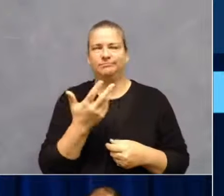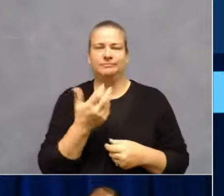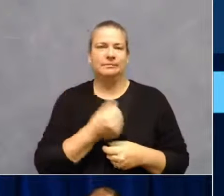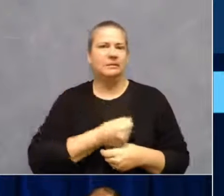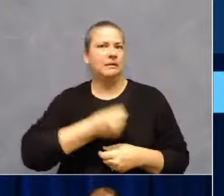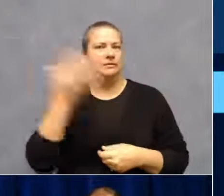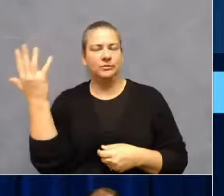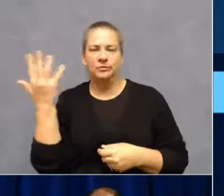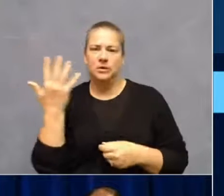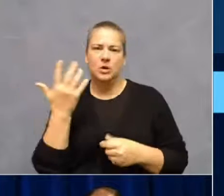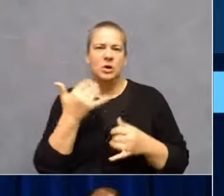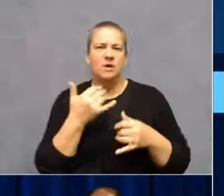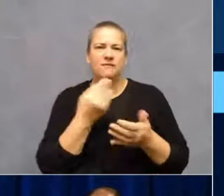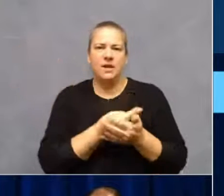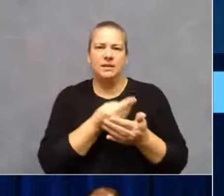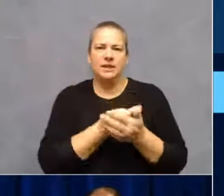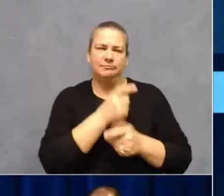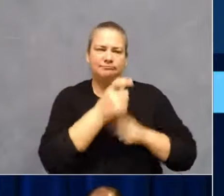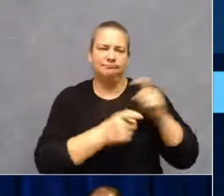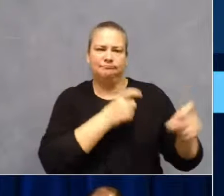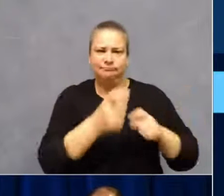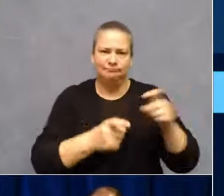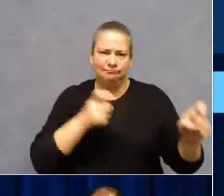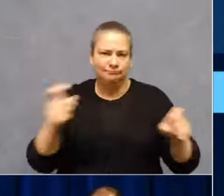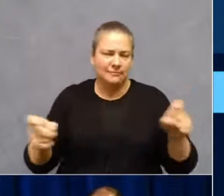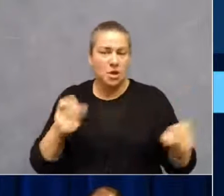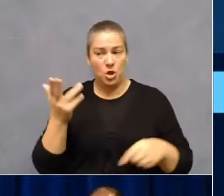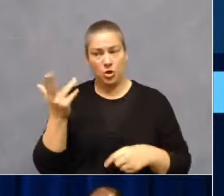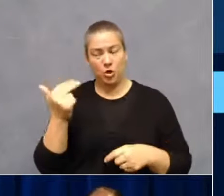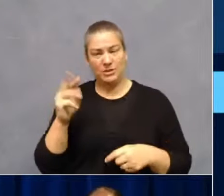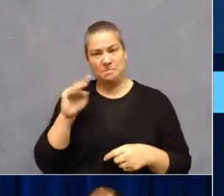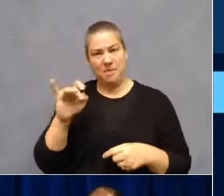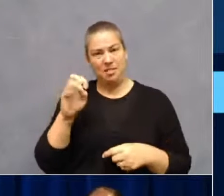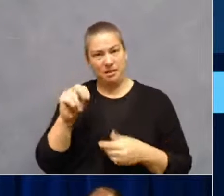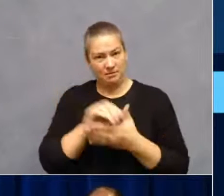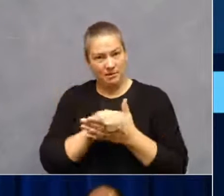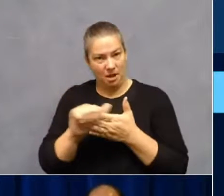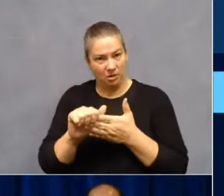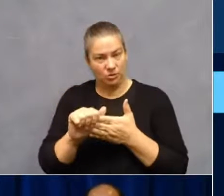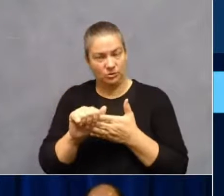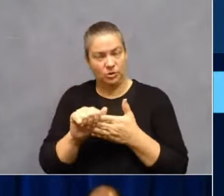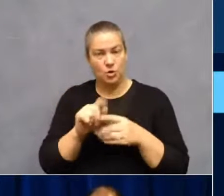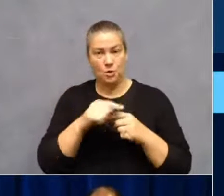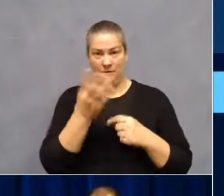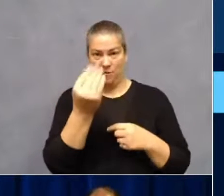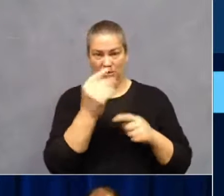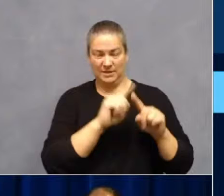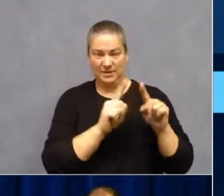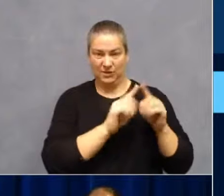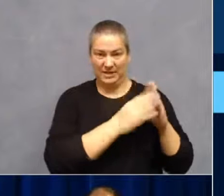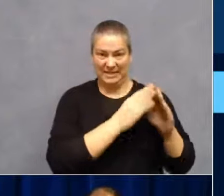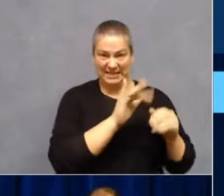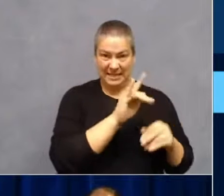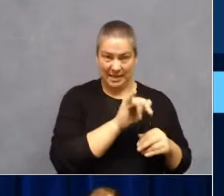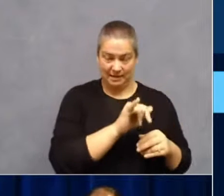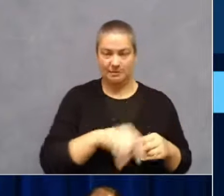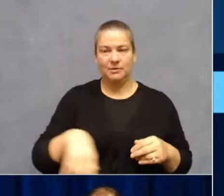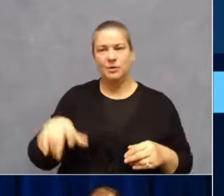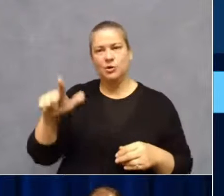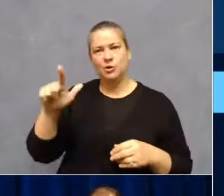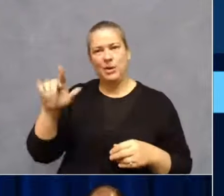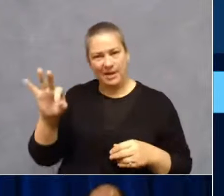governments, a total of nearly $13 million to 14 cities and 29 fiscal